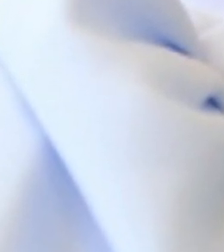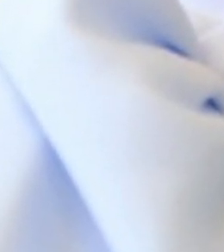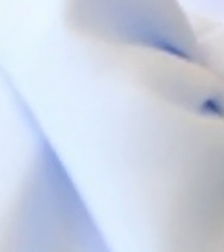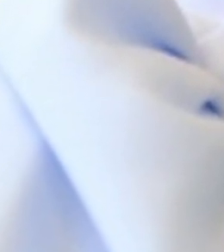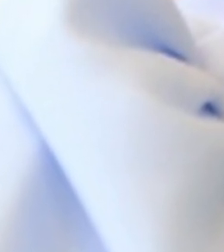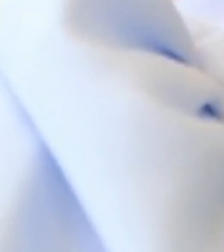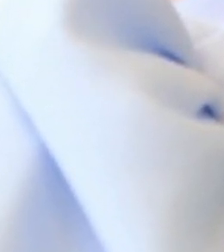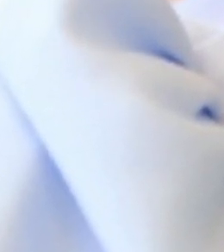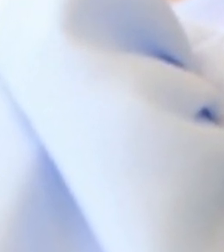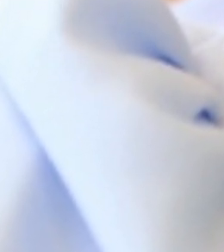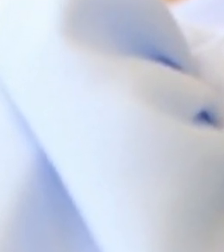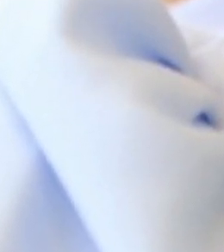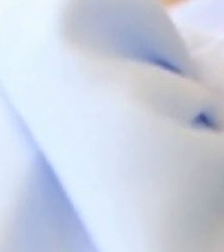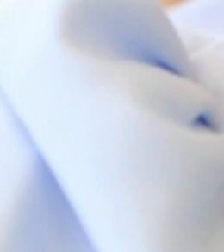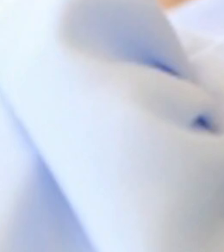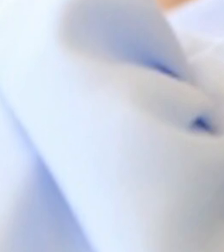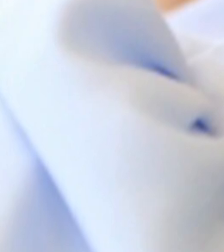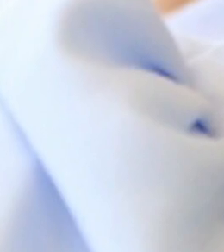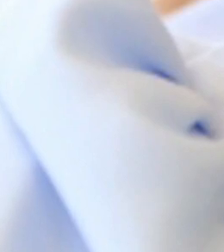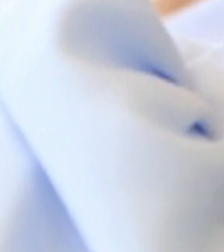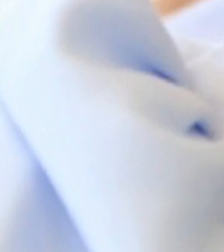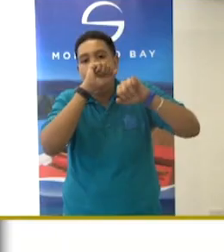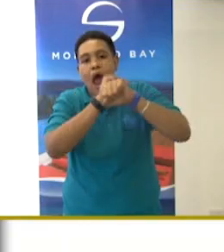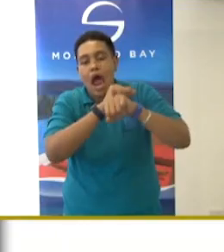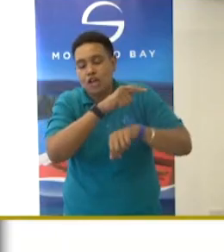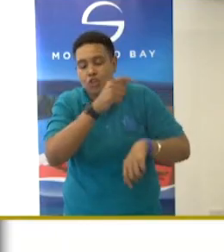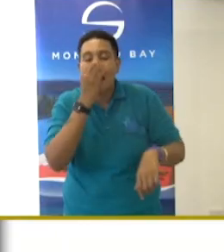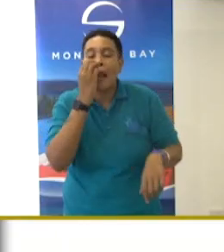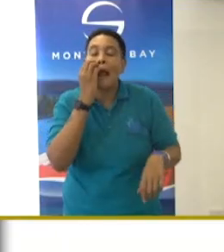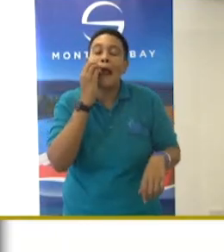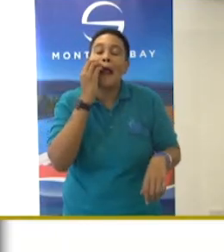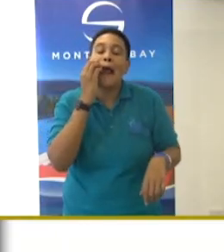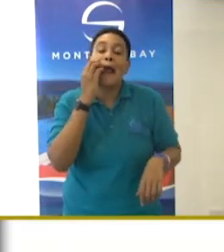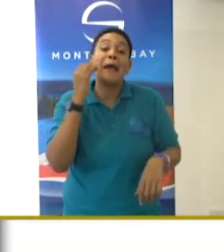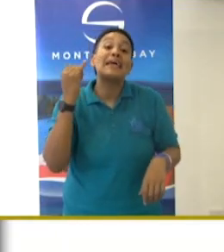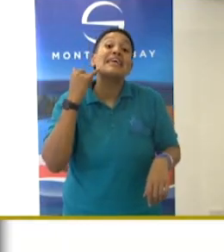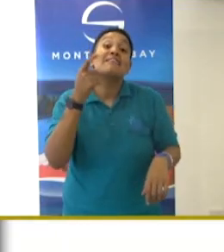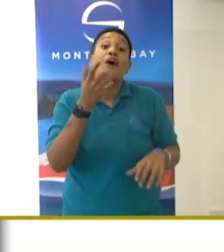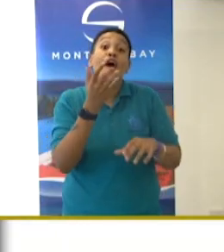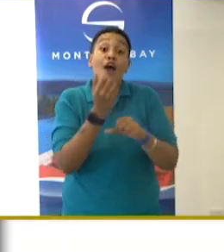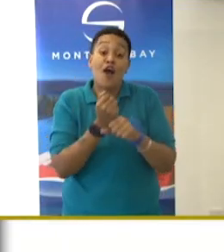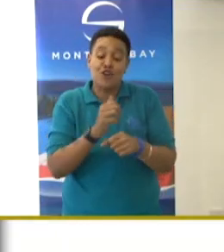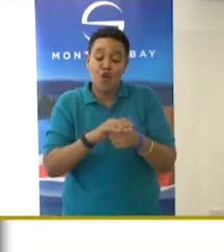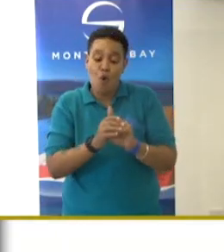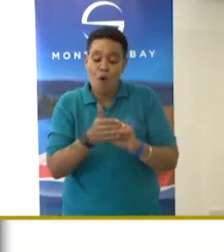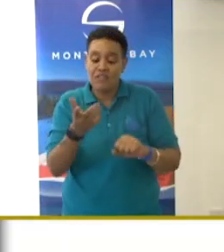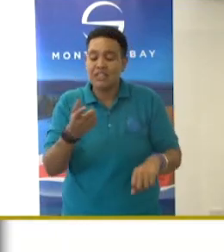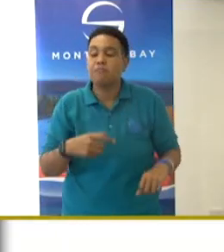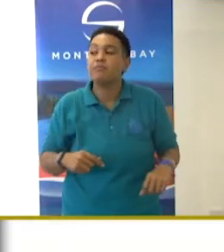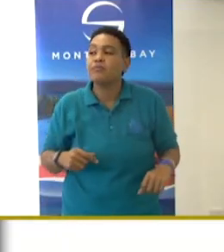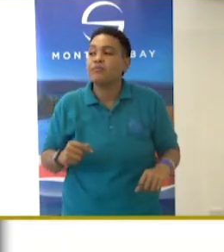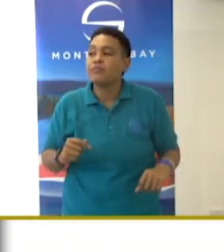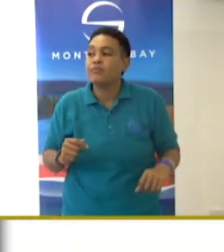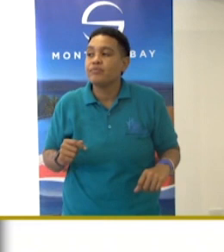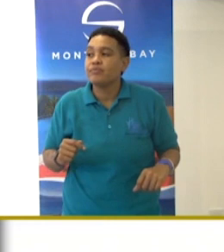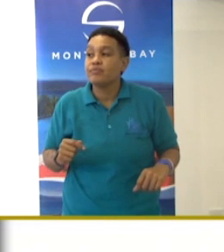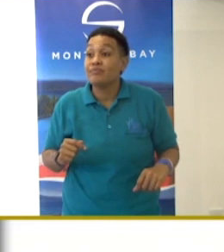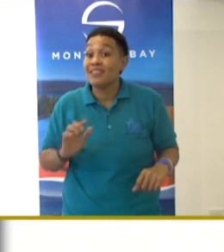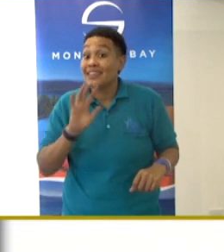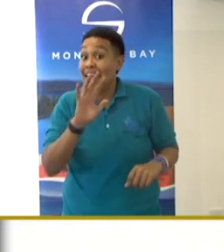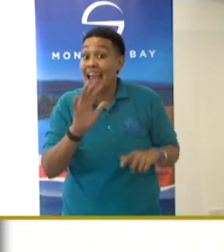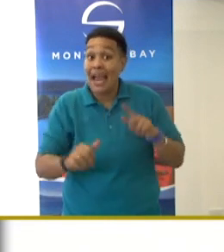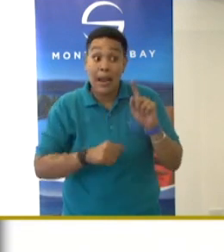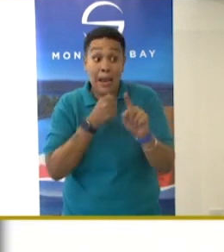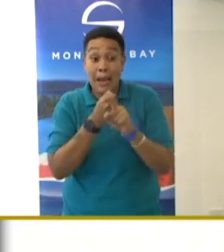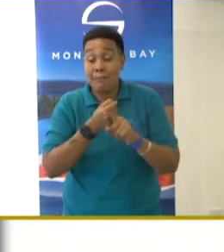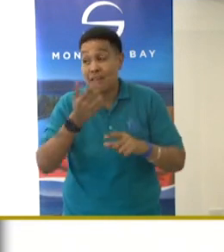the flu vaccine actually, if they got COVID, their impact of